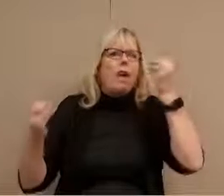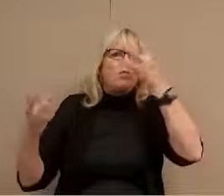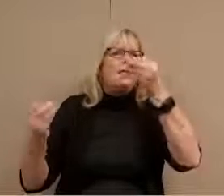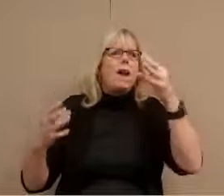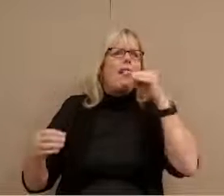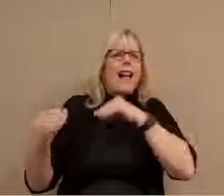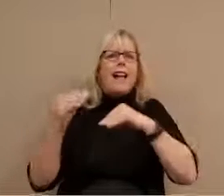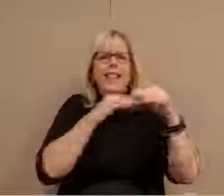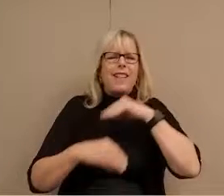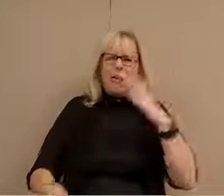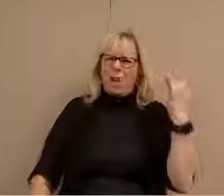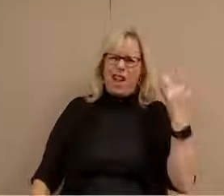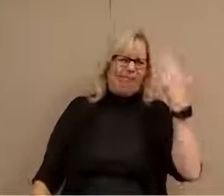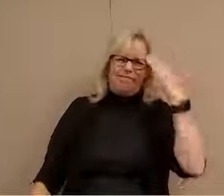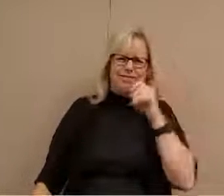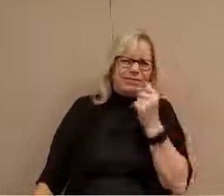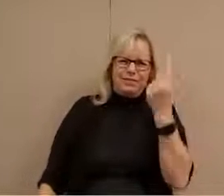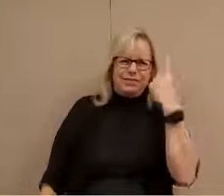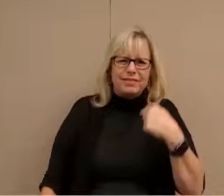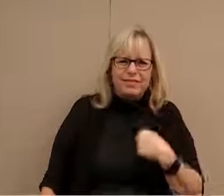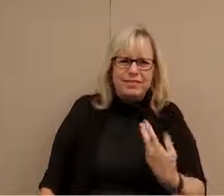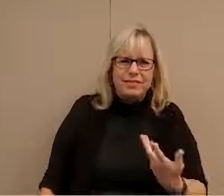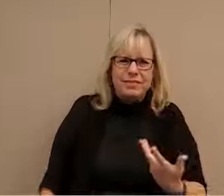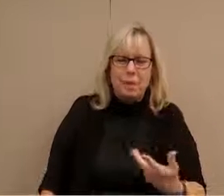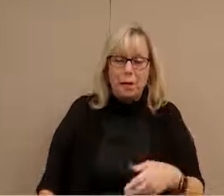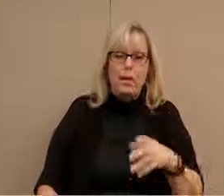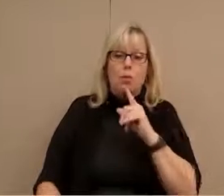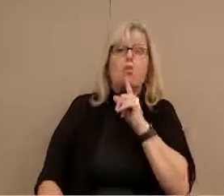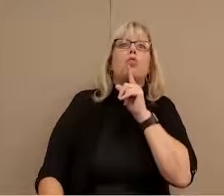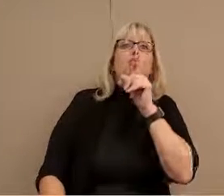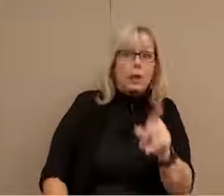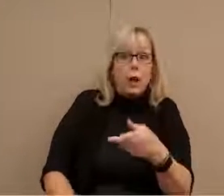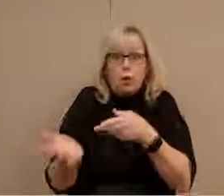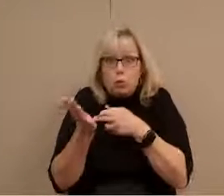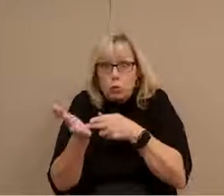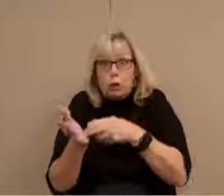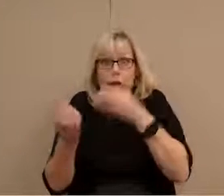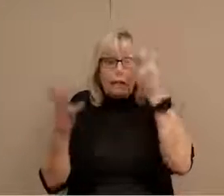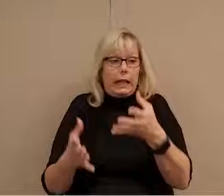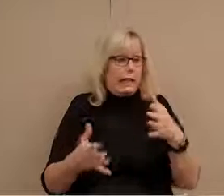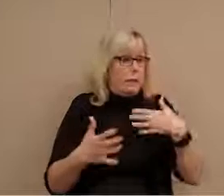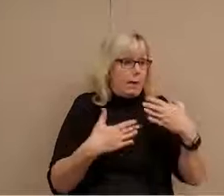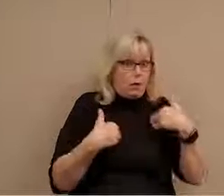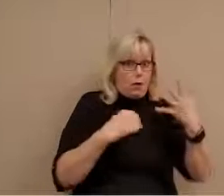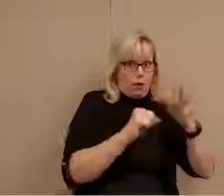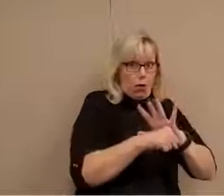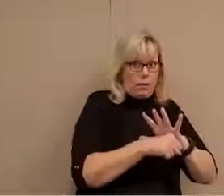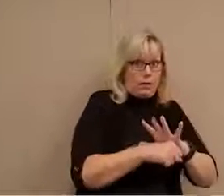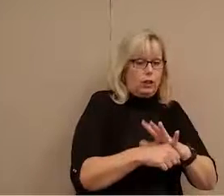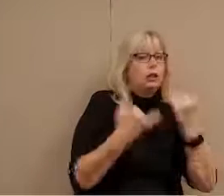misinformation, but they are. And there's a lot of legitimate information out there that says even if you had COVID, vaccination is a benefit to